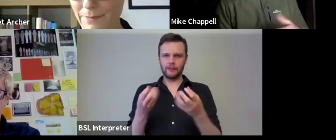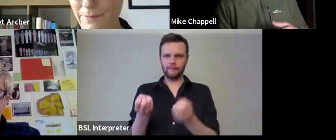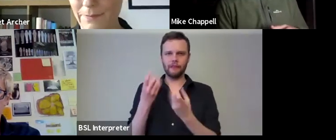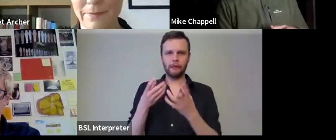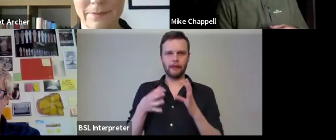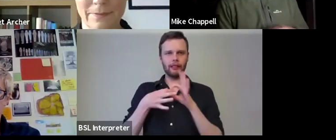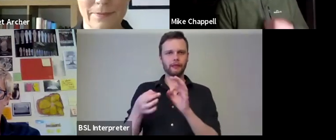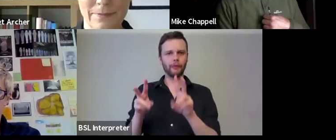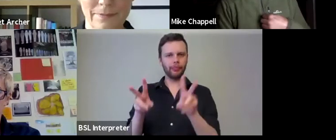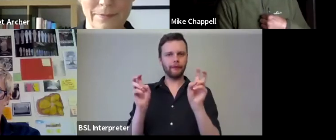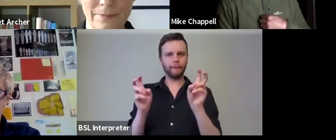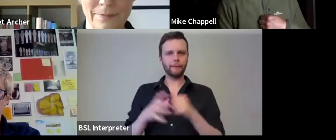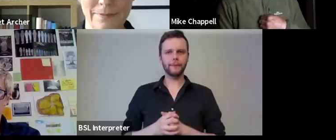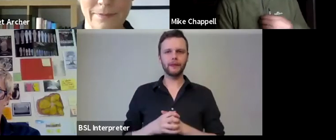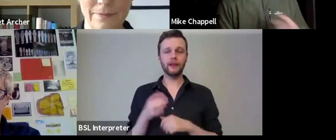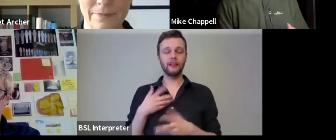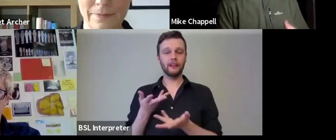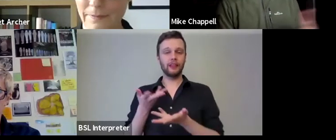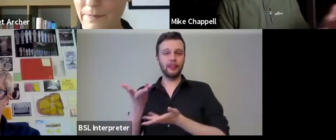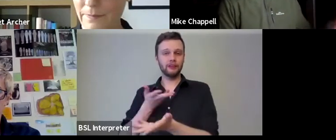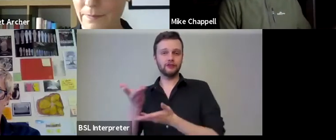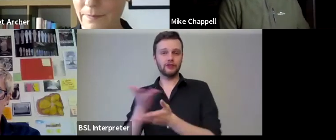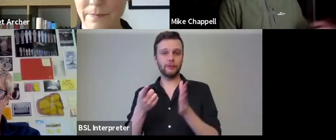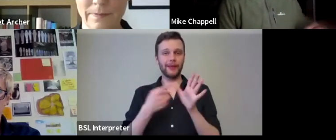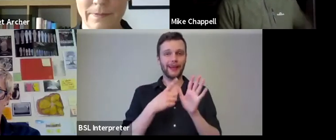and the interaction between the AI